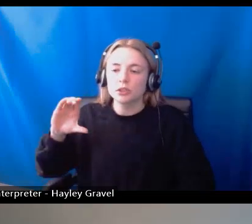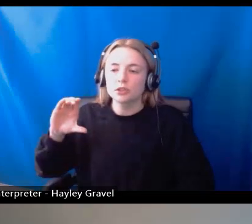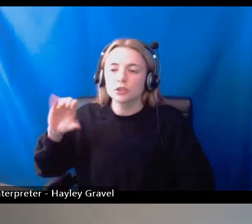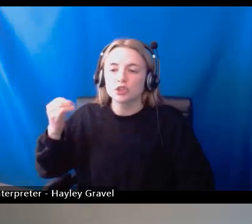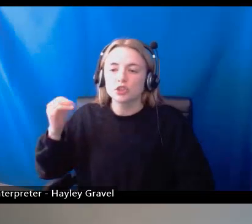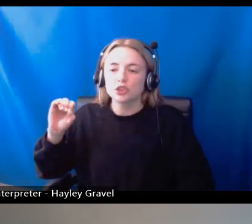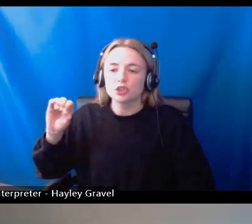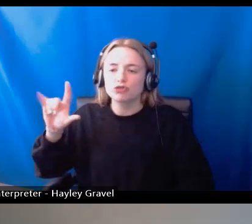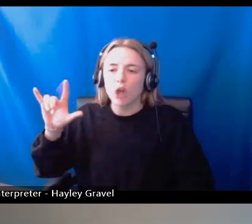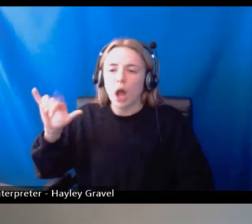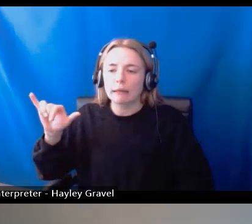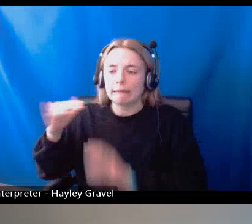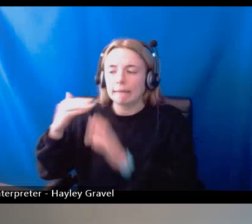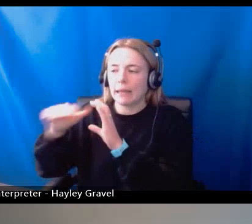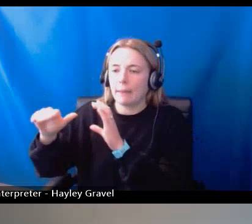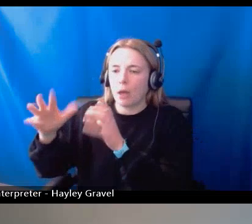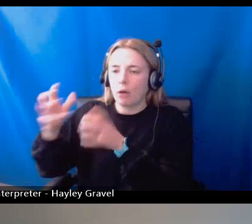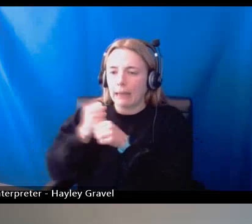email that I sent you?